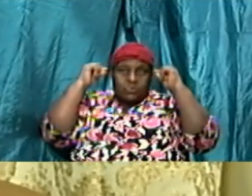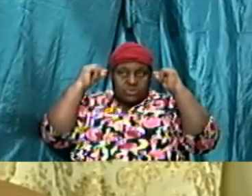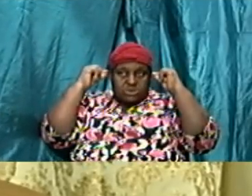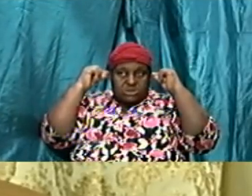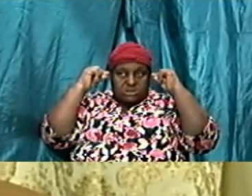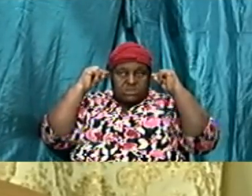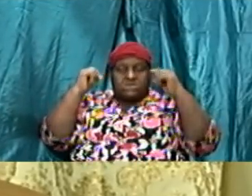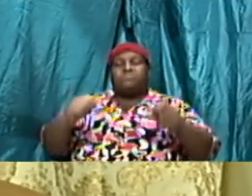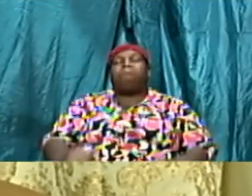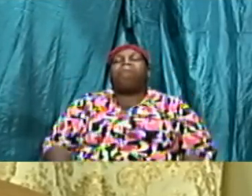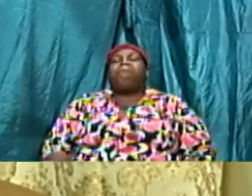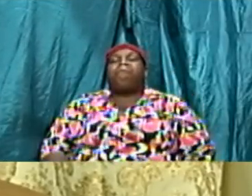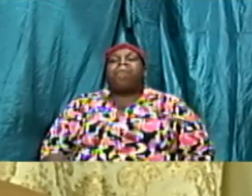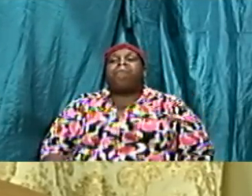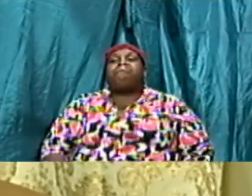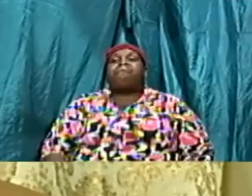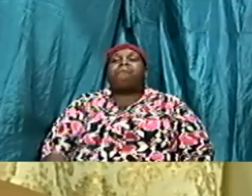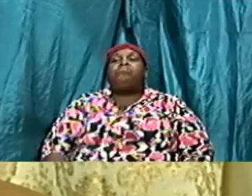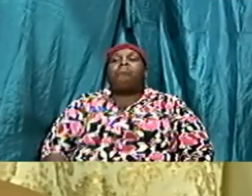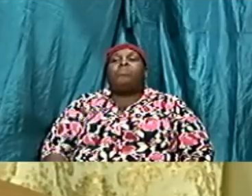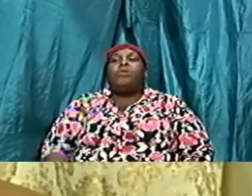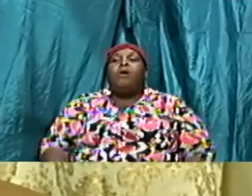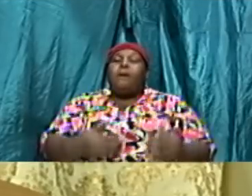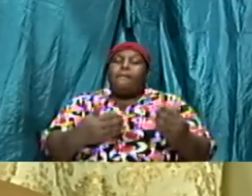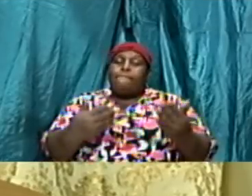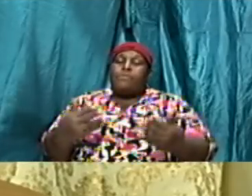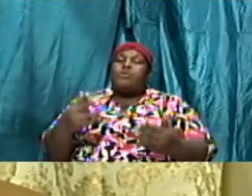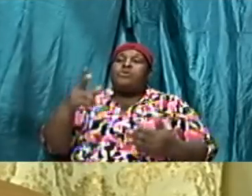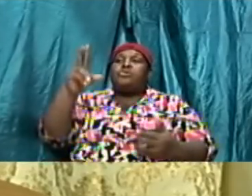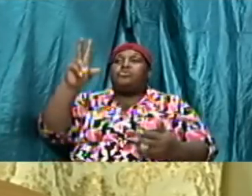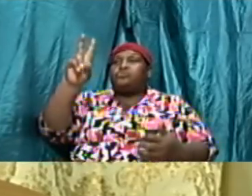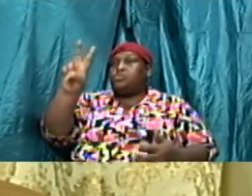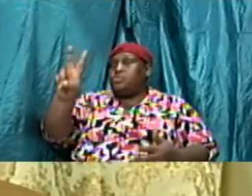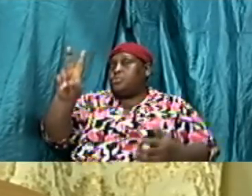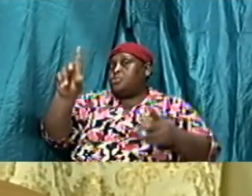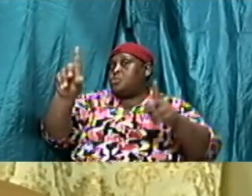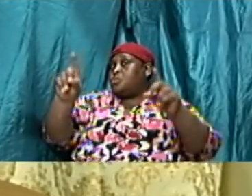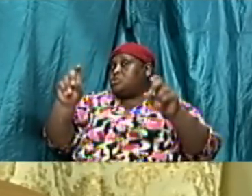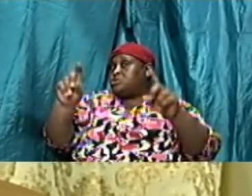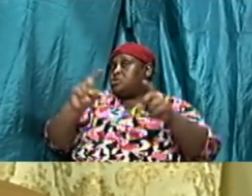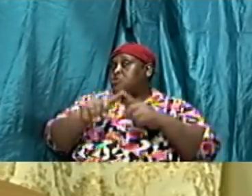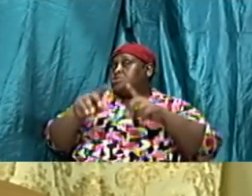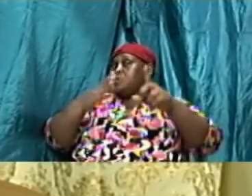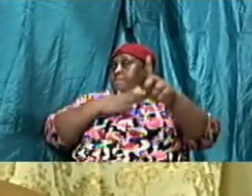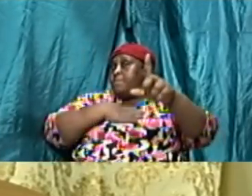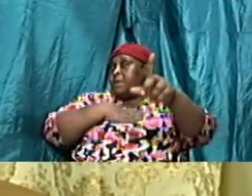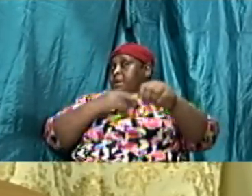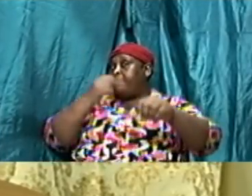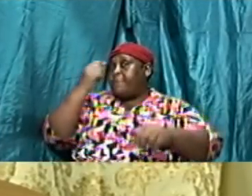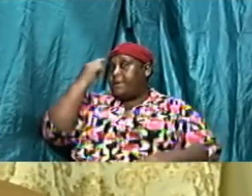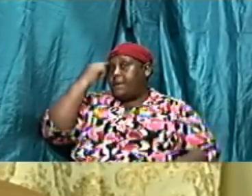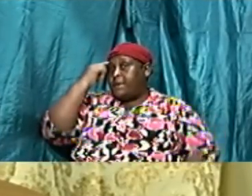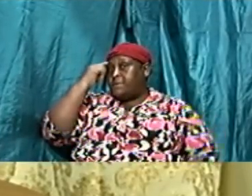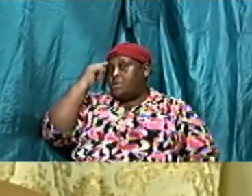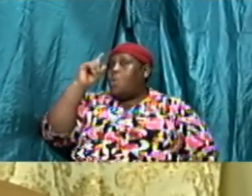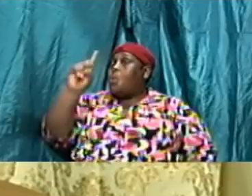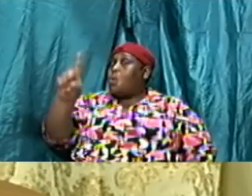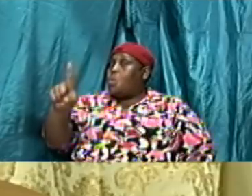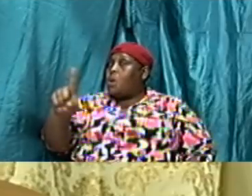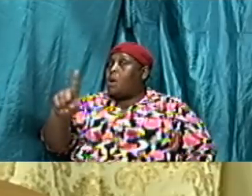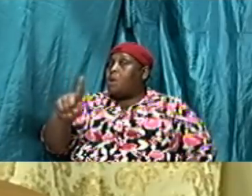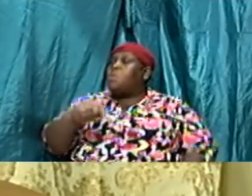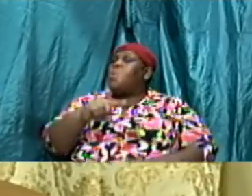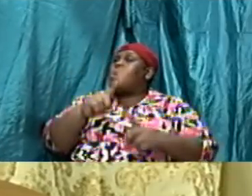ago. So it brings two questions to my mind. One, when did